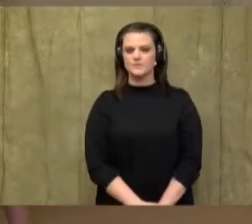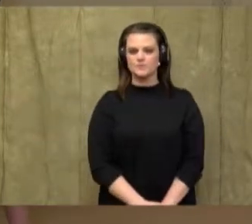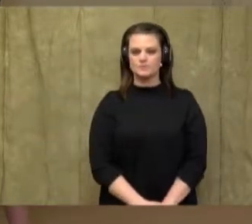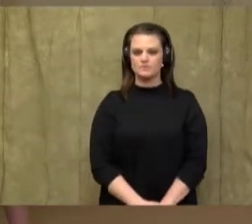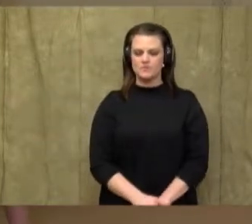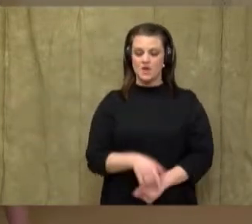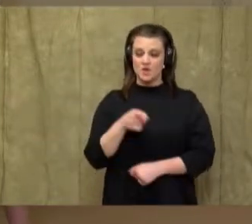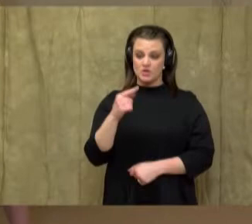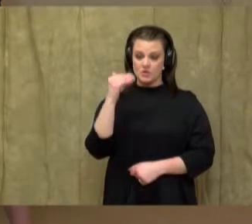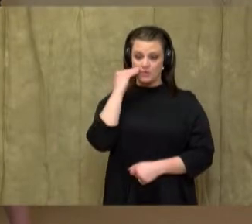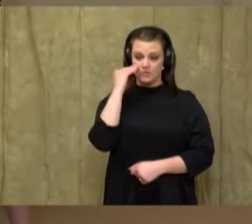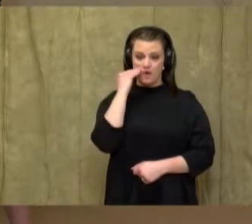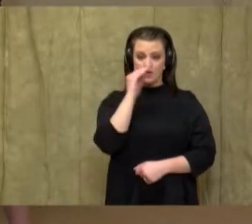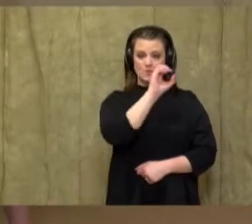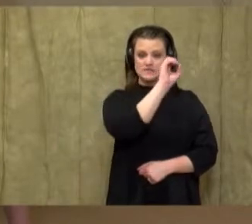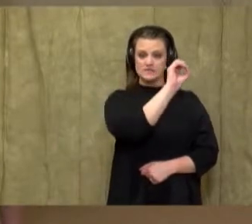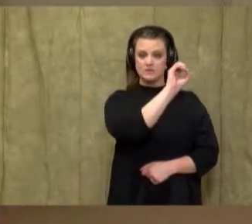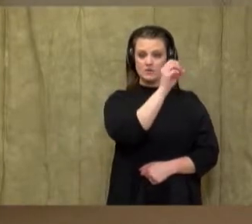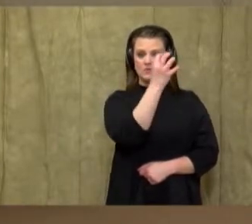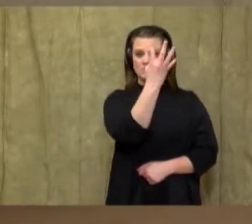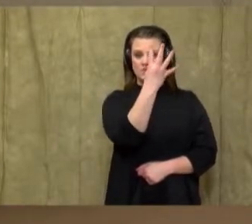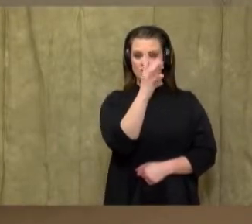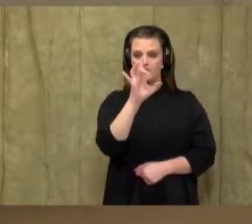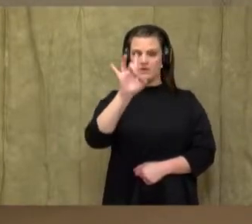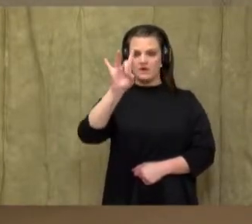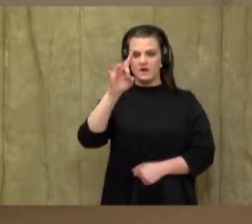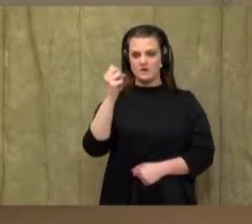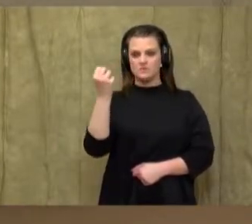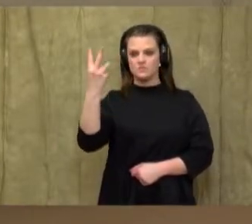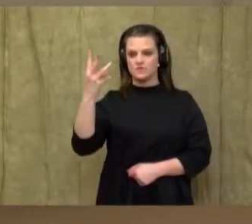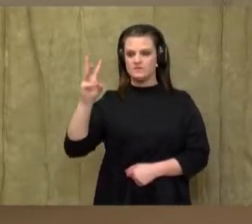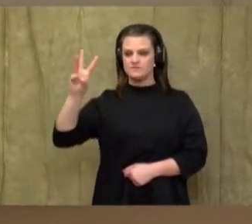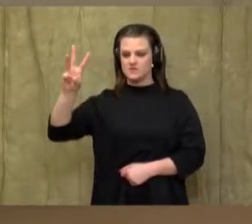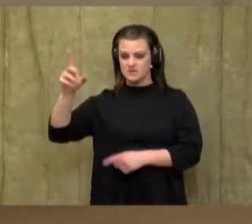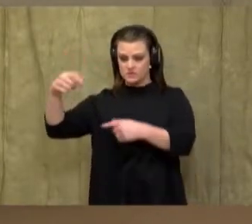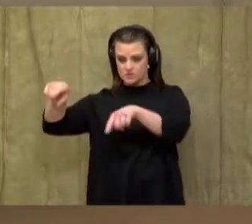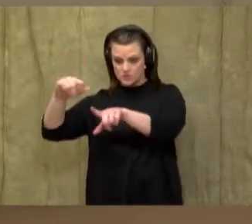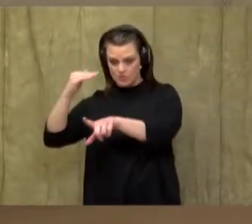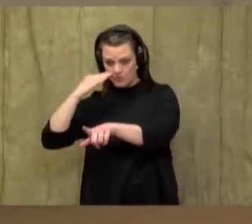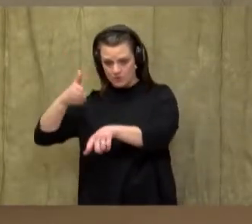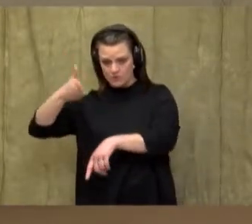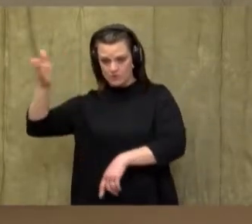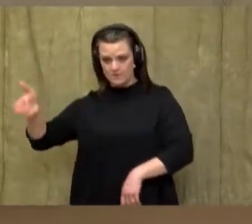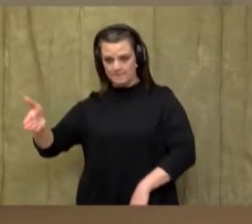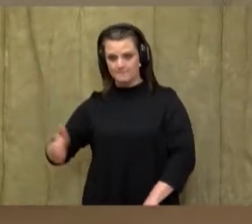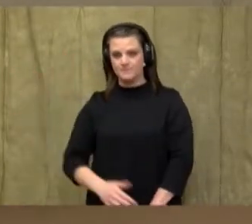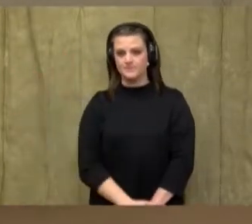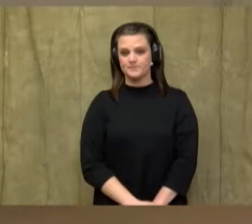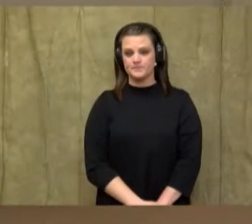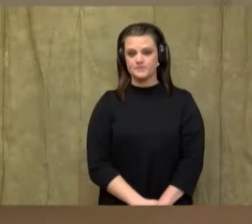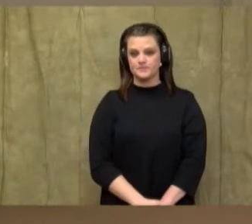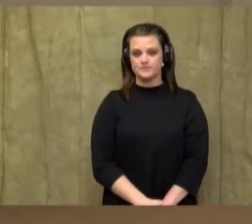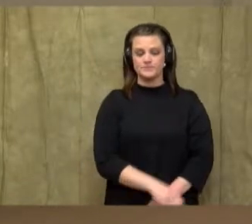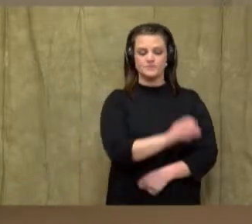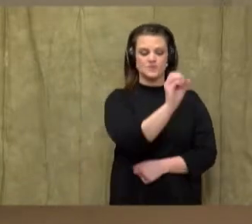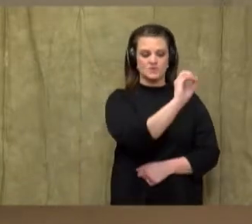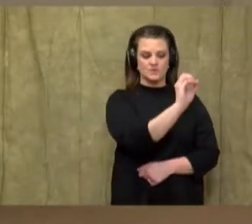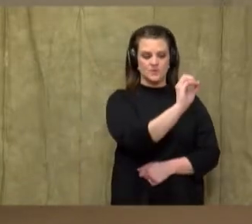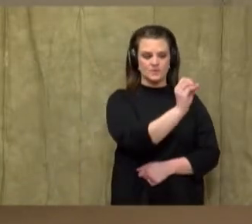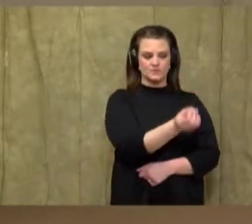know what the next number would be in that pattern? Let's take a look. 0,